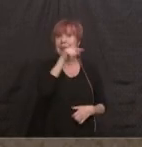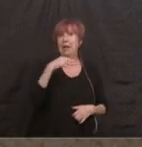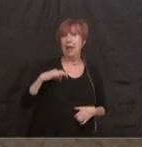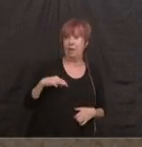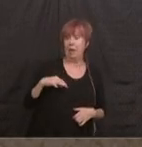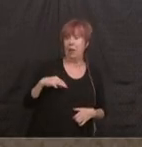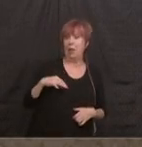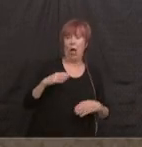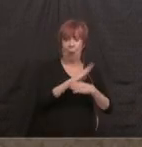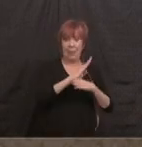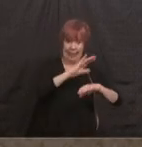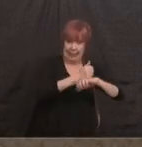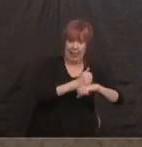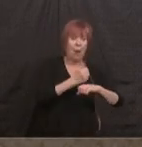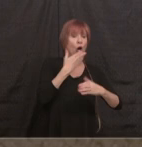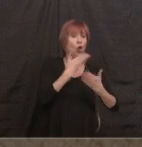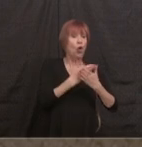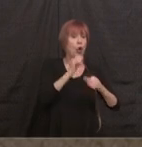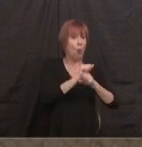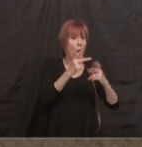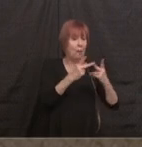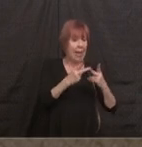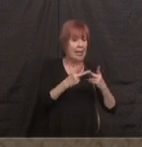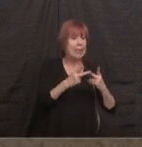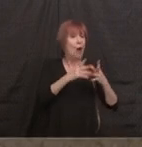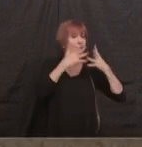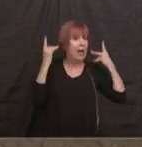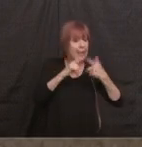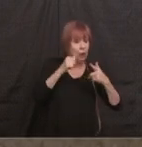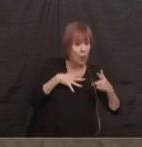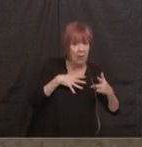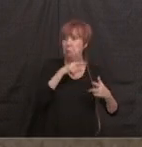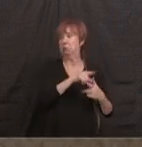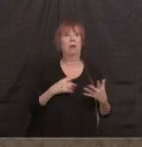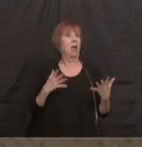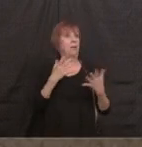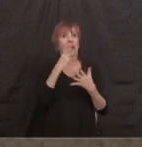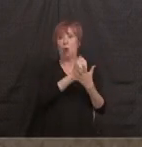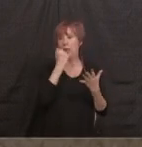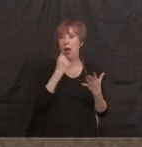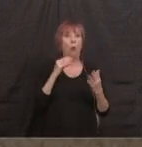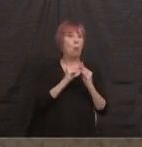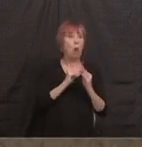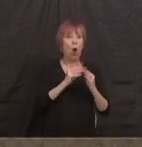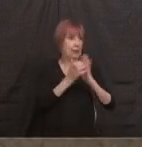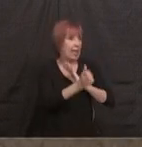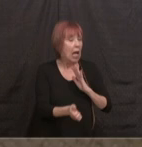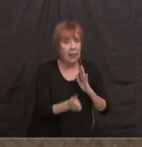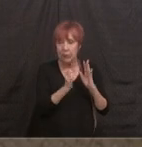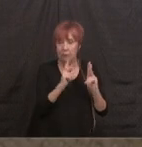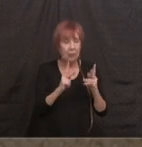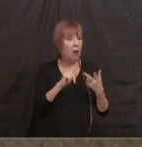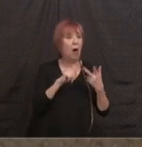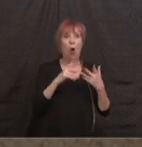create workplaces that work for women, they are going to win the wars for talent. They're going to have more revenue. They're going to have less turnover. They're going to